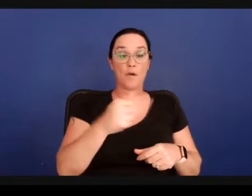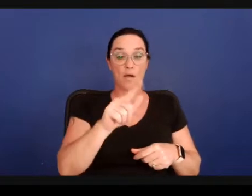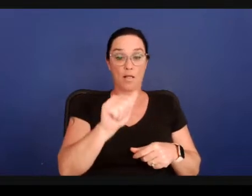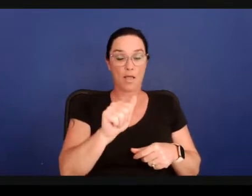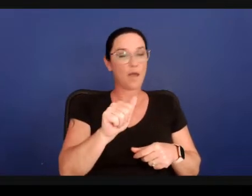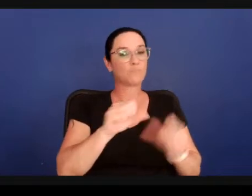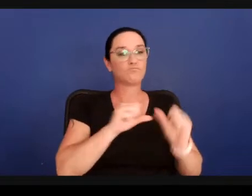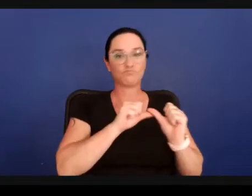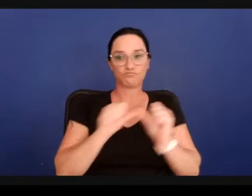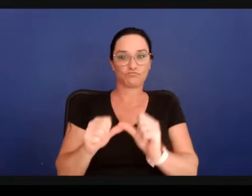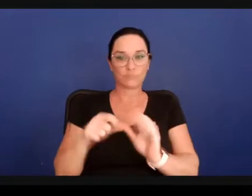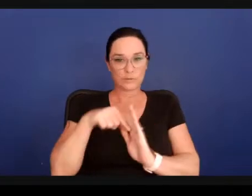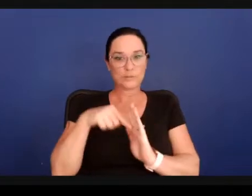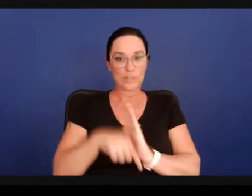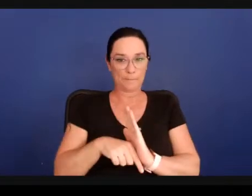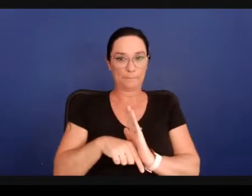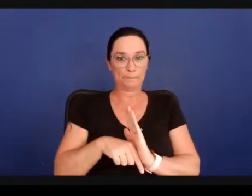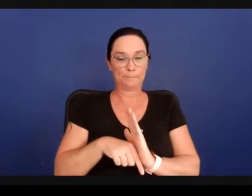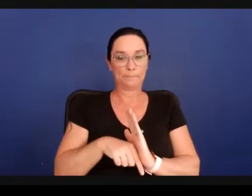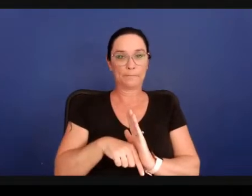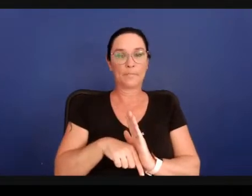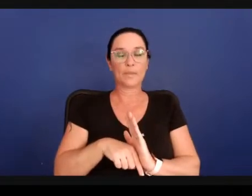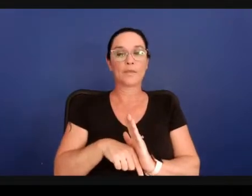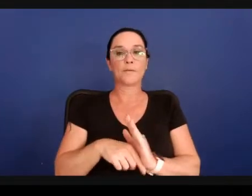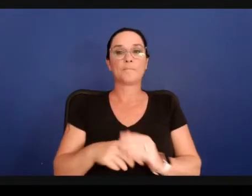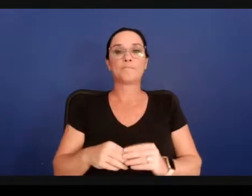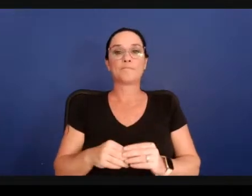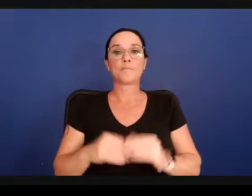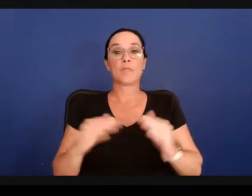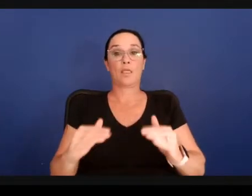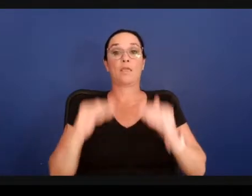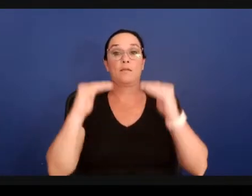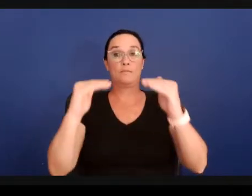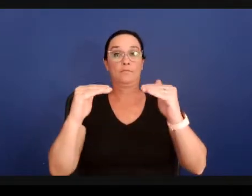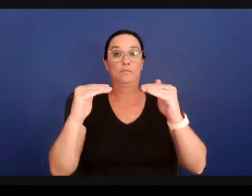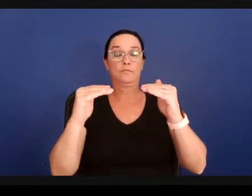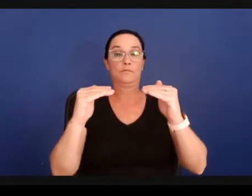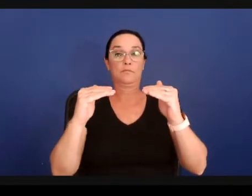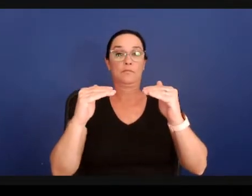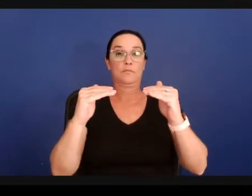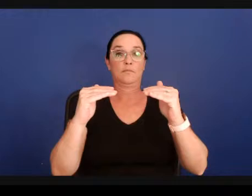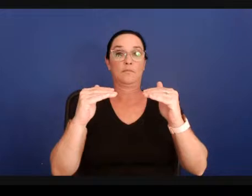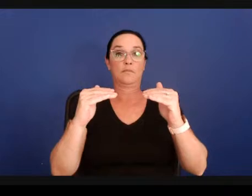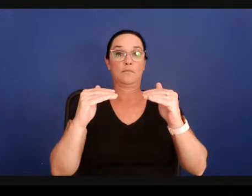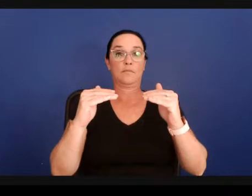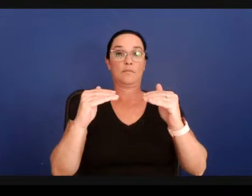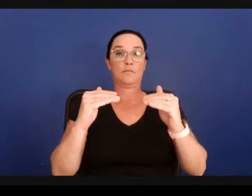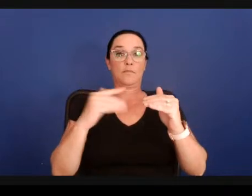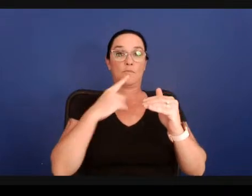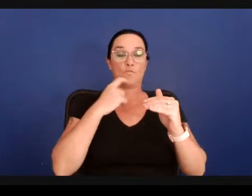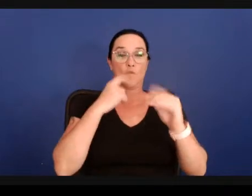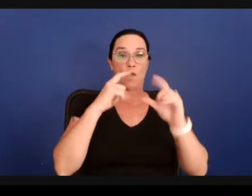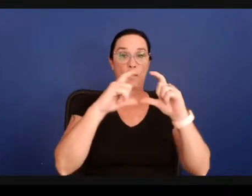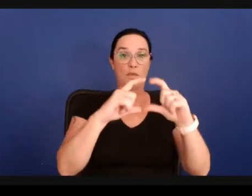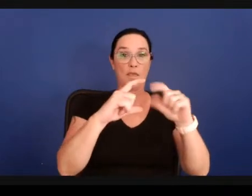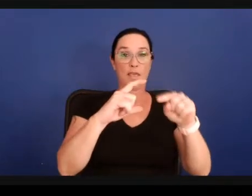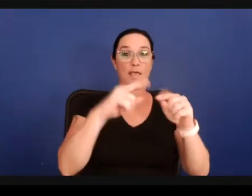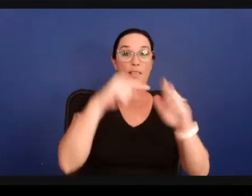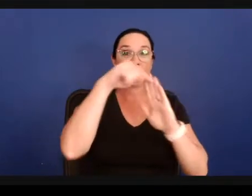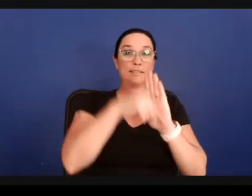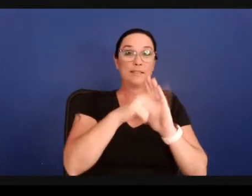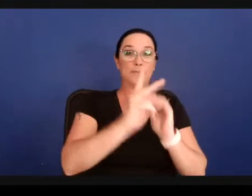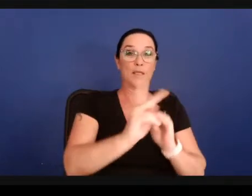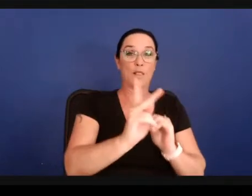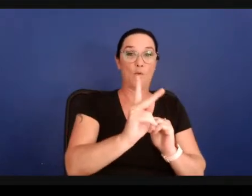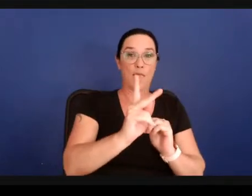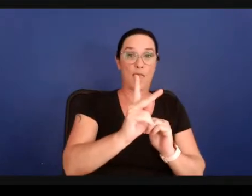can look past those to see these being the deep Kilauea summit earthquakes